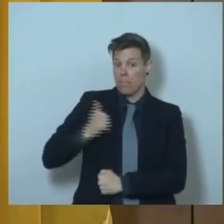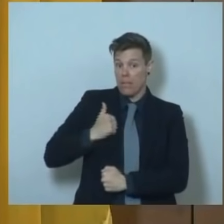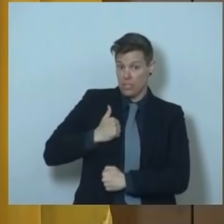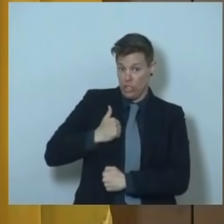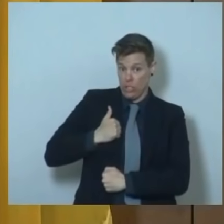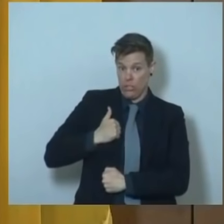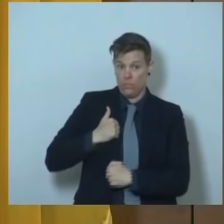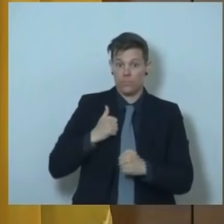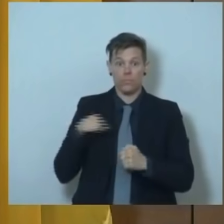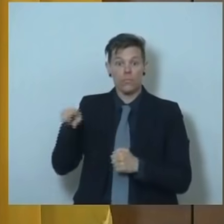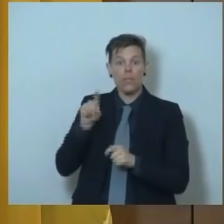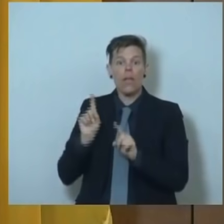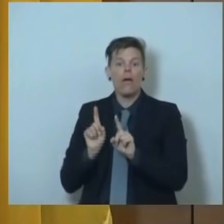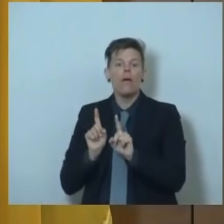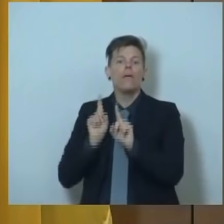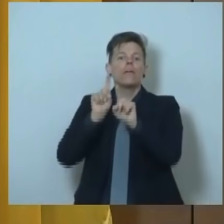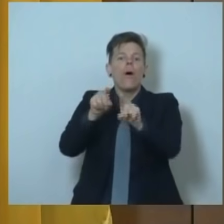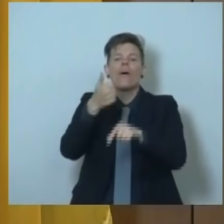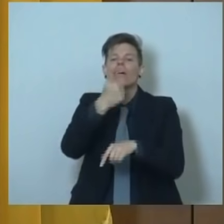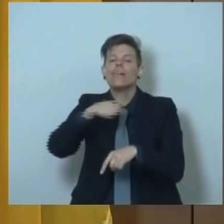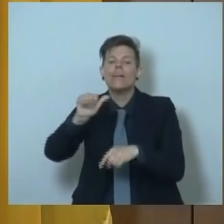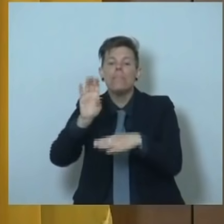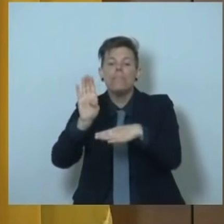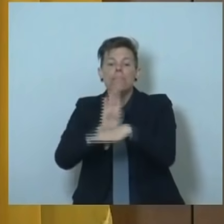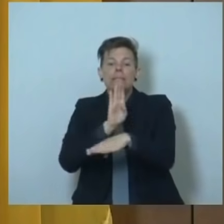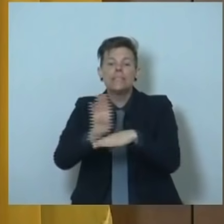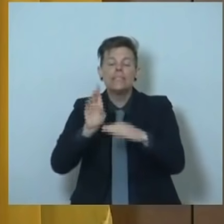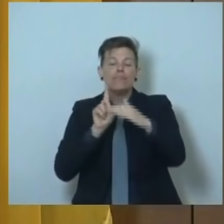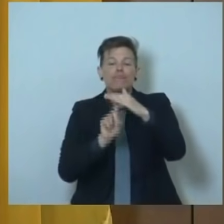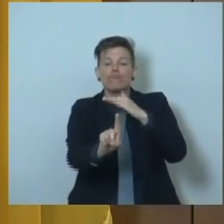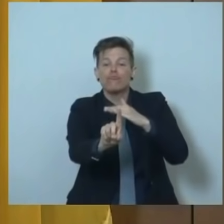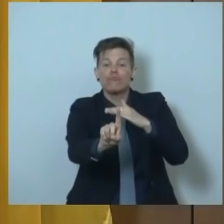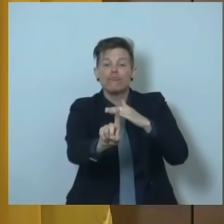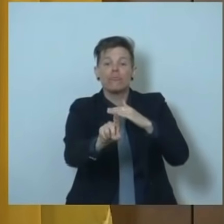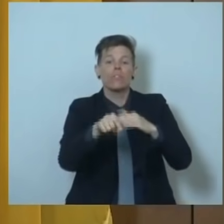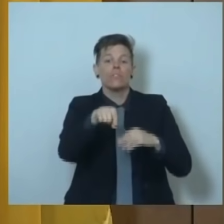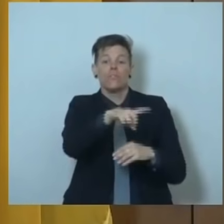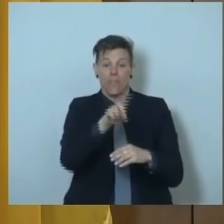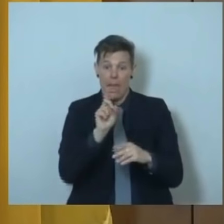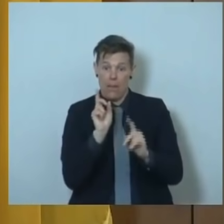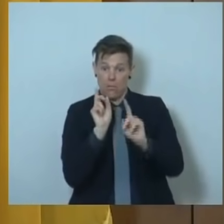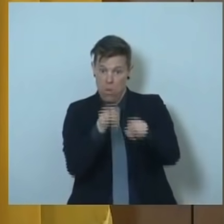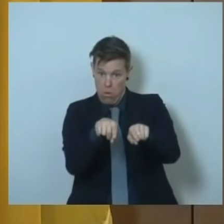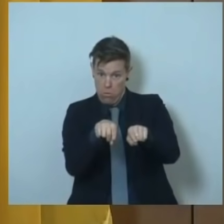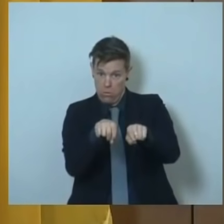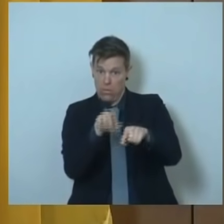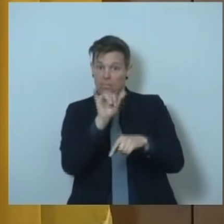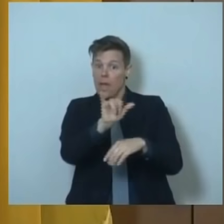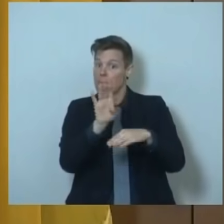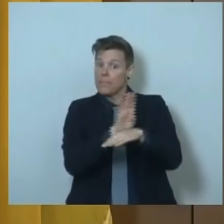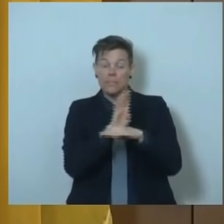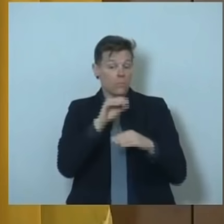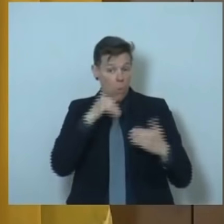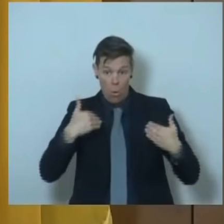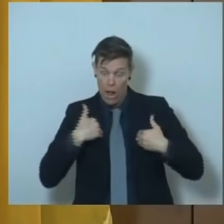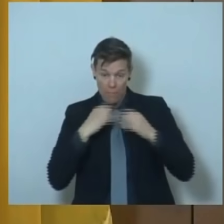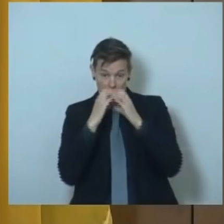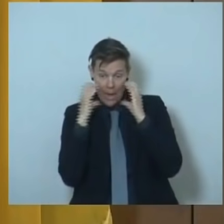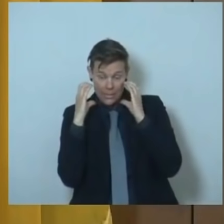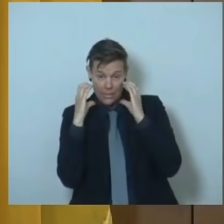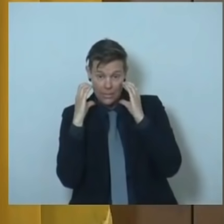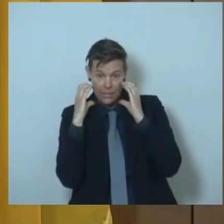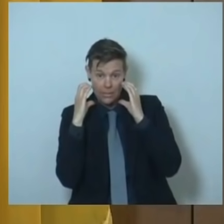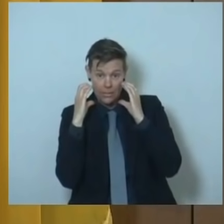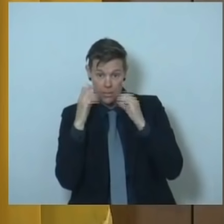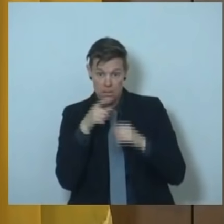to any essential businesses that on their own, prior to today's announcements, weren't wearing face coverings and utilizing